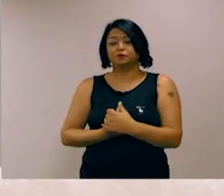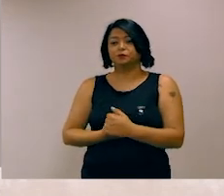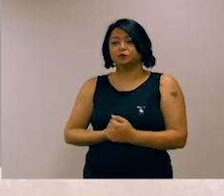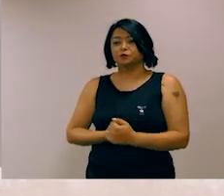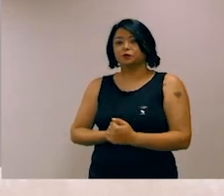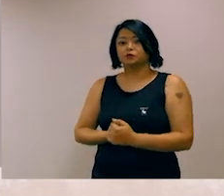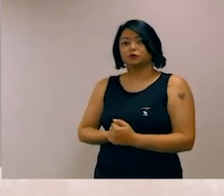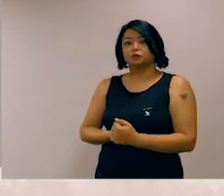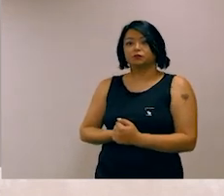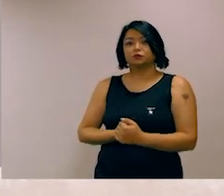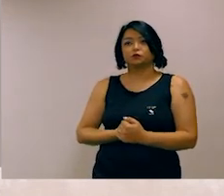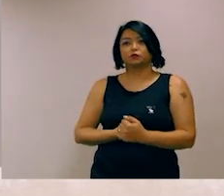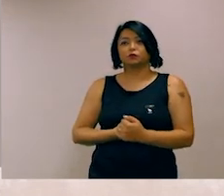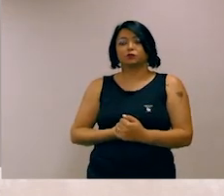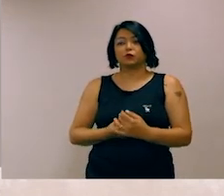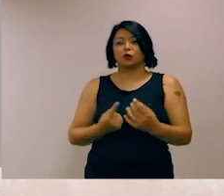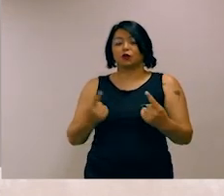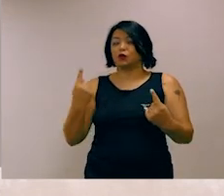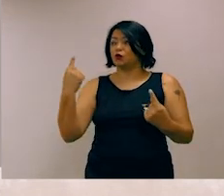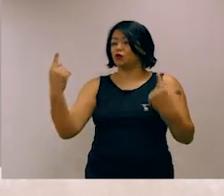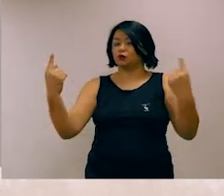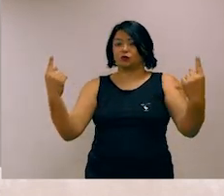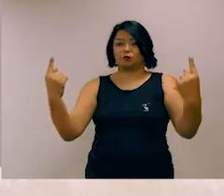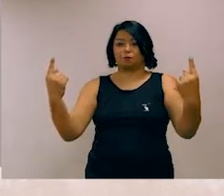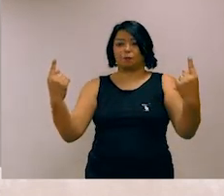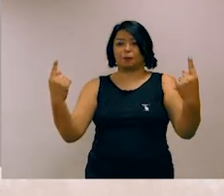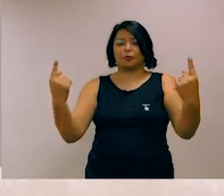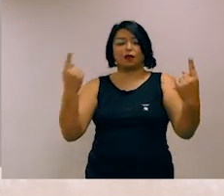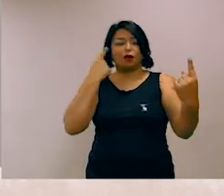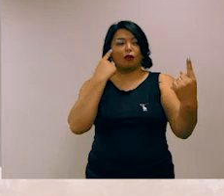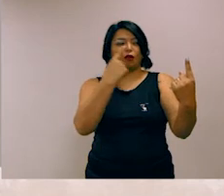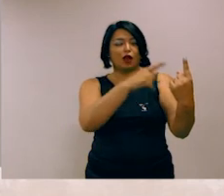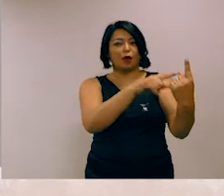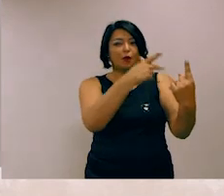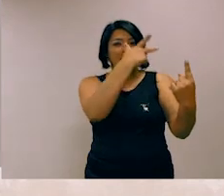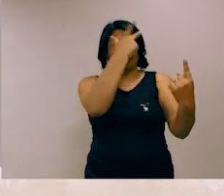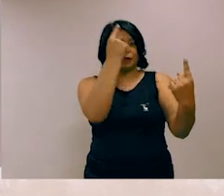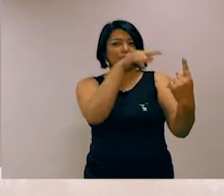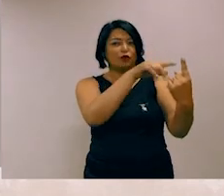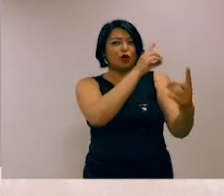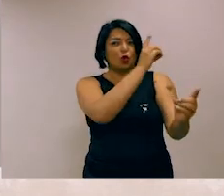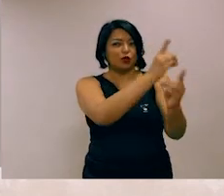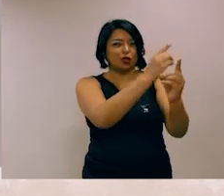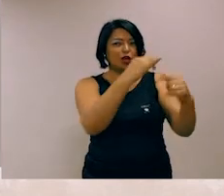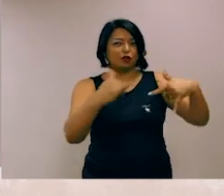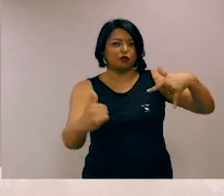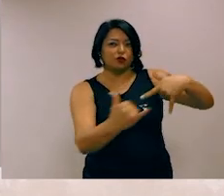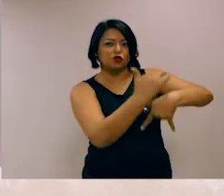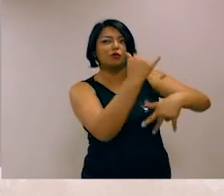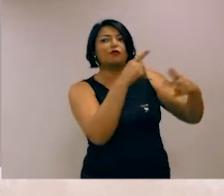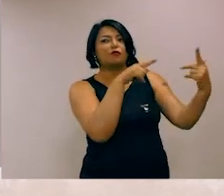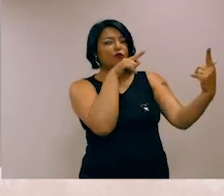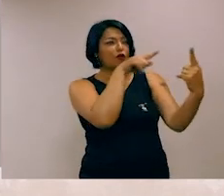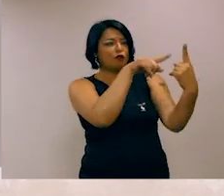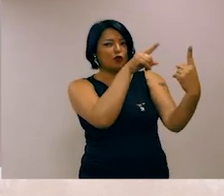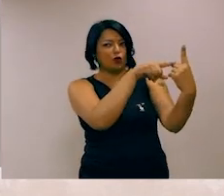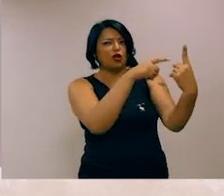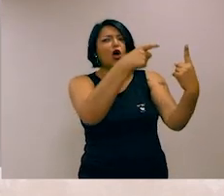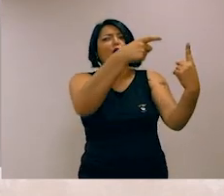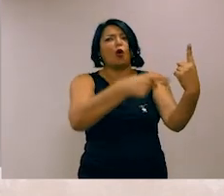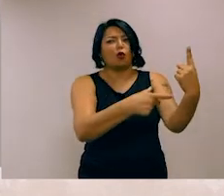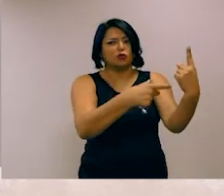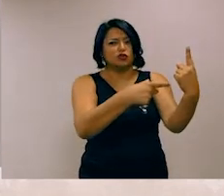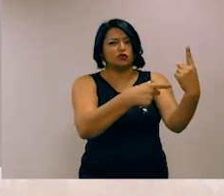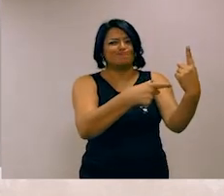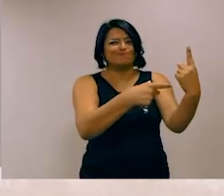victims. So that was the idea. Two points that the assumption that we are making this